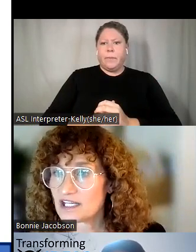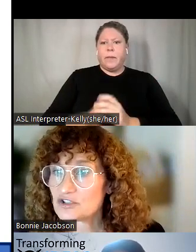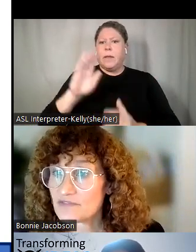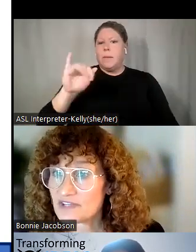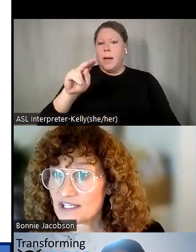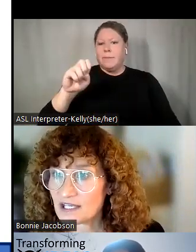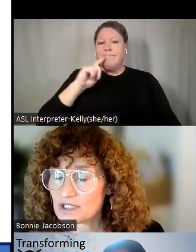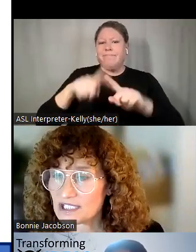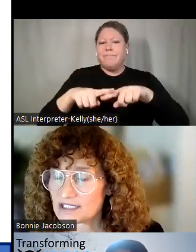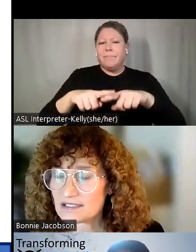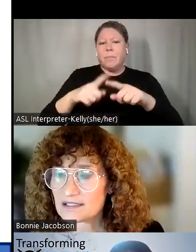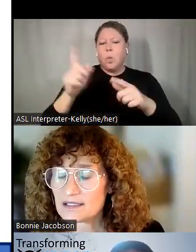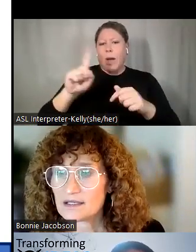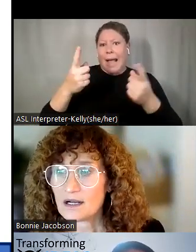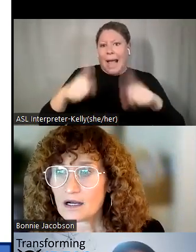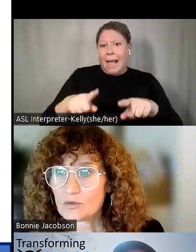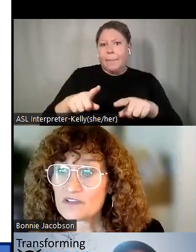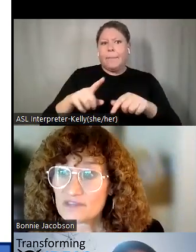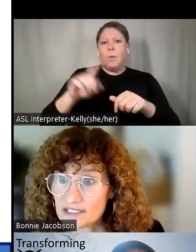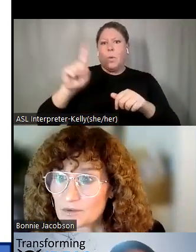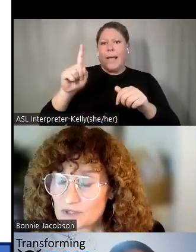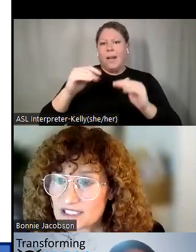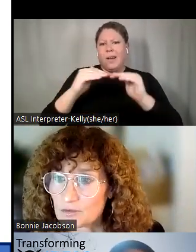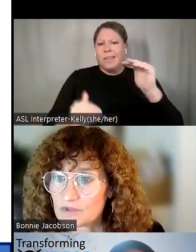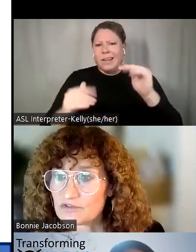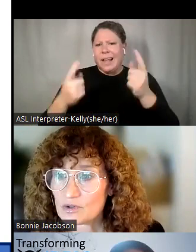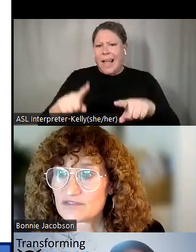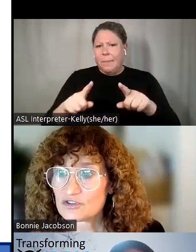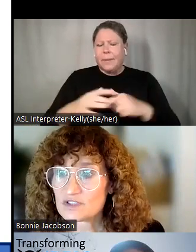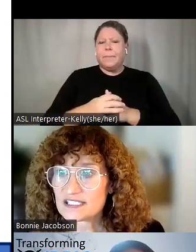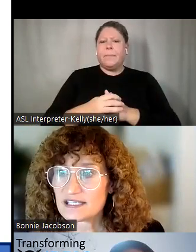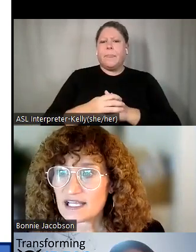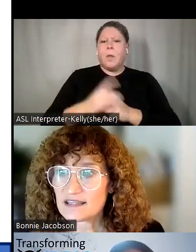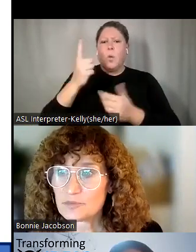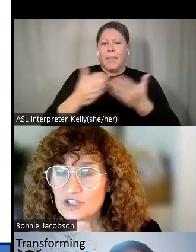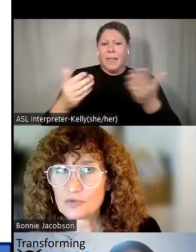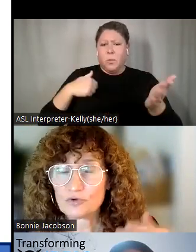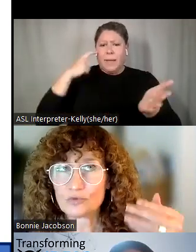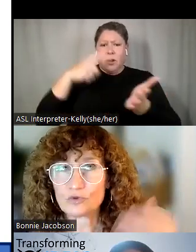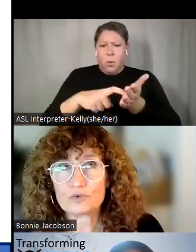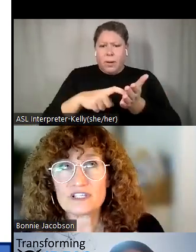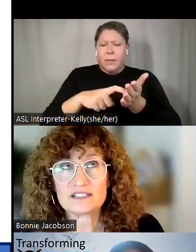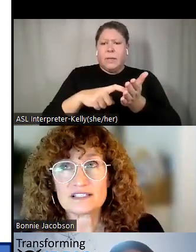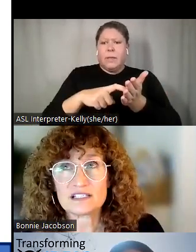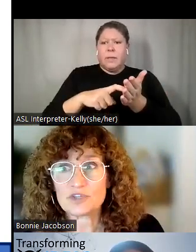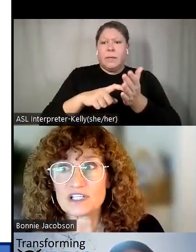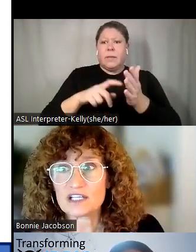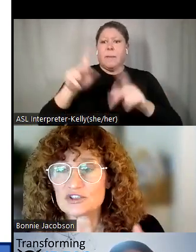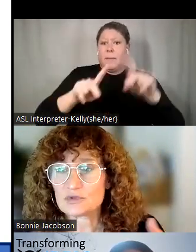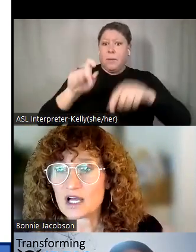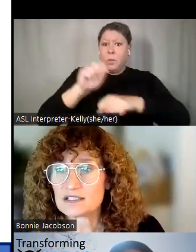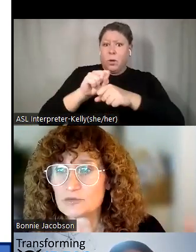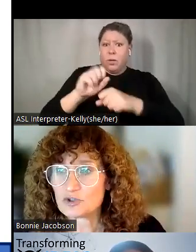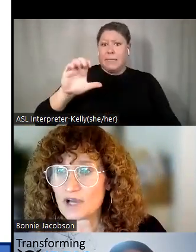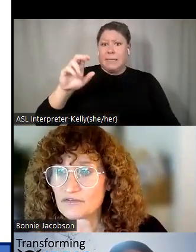the nature of the inequity is. One of the inequities that we've noticed first is that the people who work within CDPH